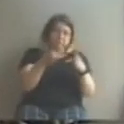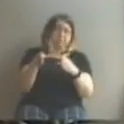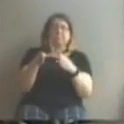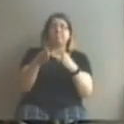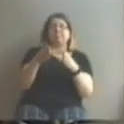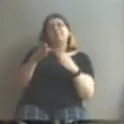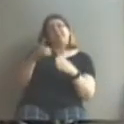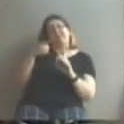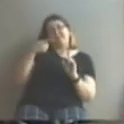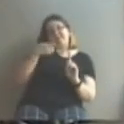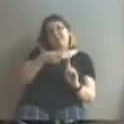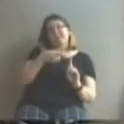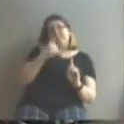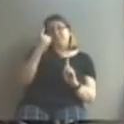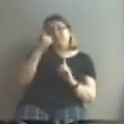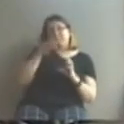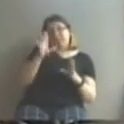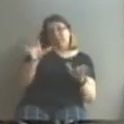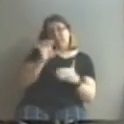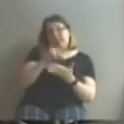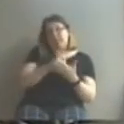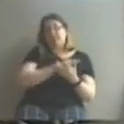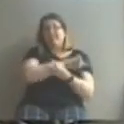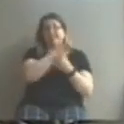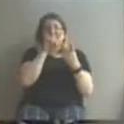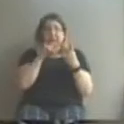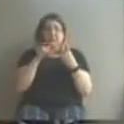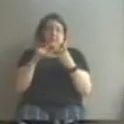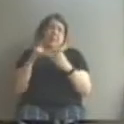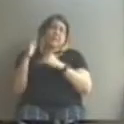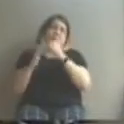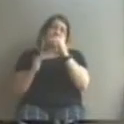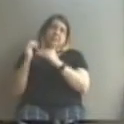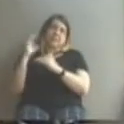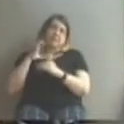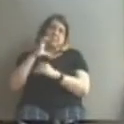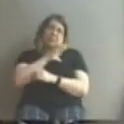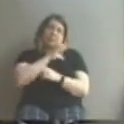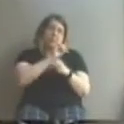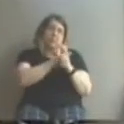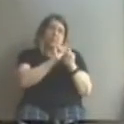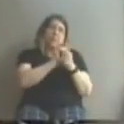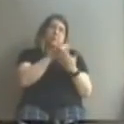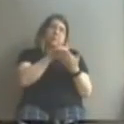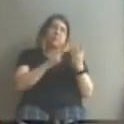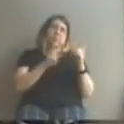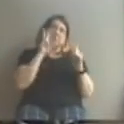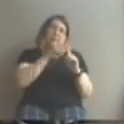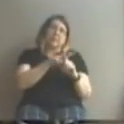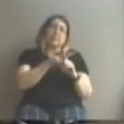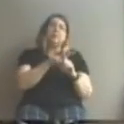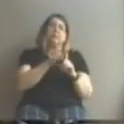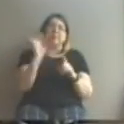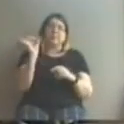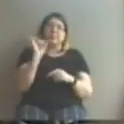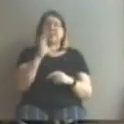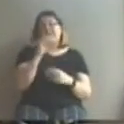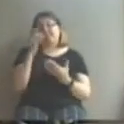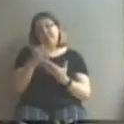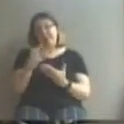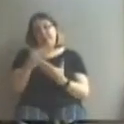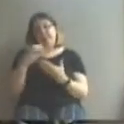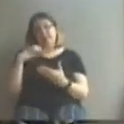ship. Then what we're working on in the facilities committee, and we'll work hand in hand with the student assignment task force, I'm sure, as well as the finance